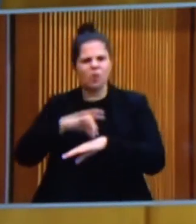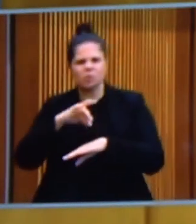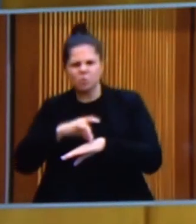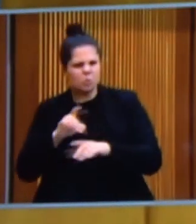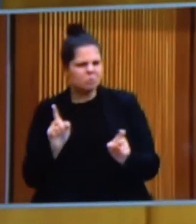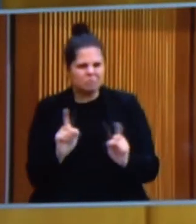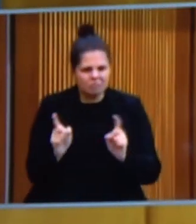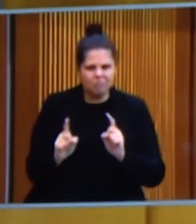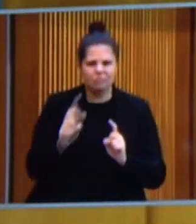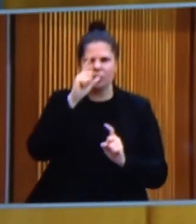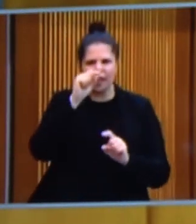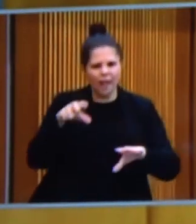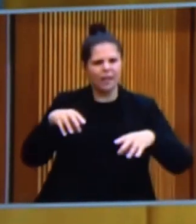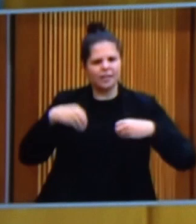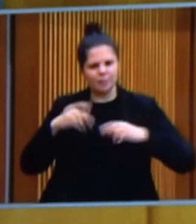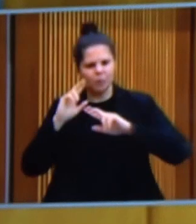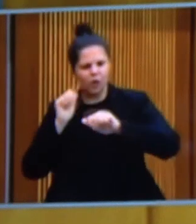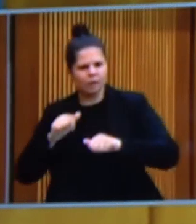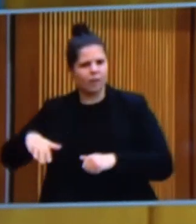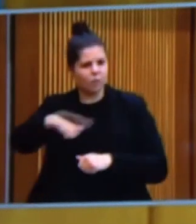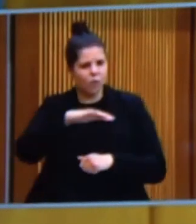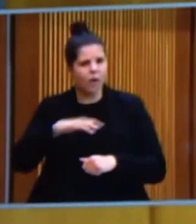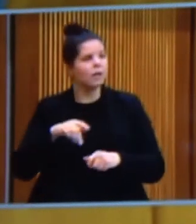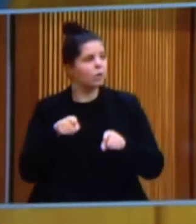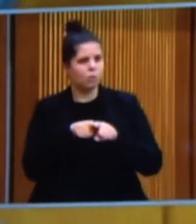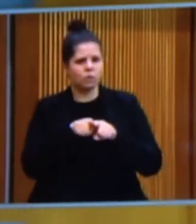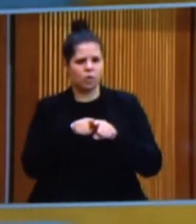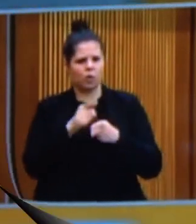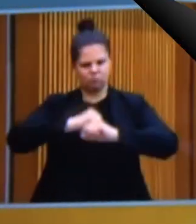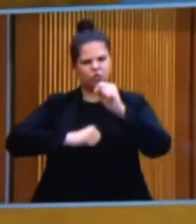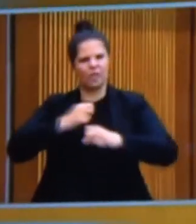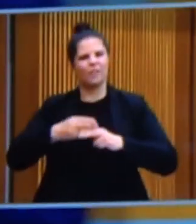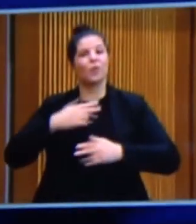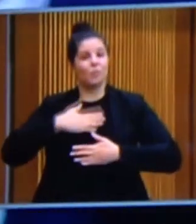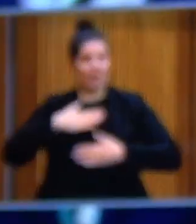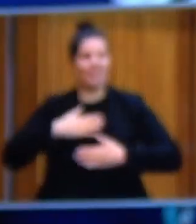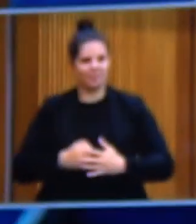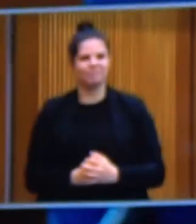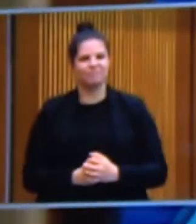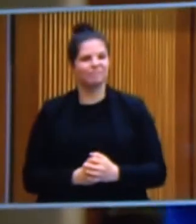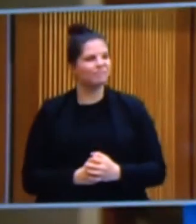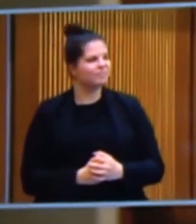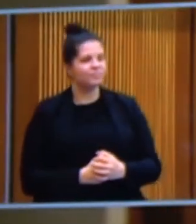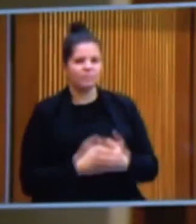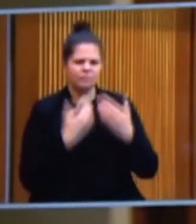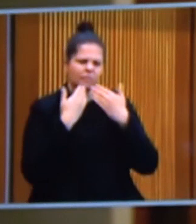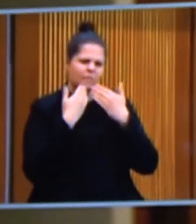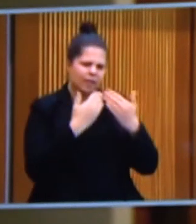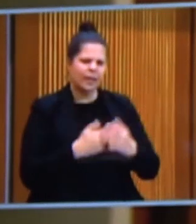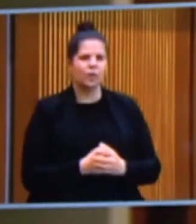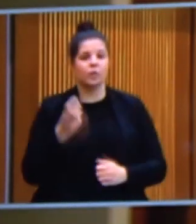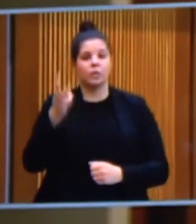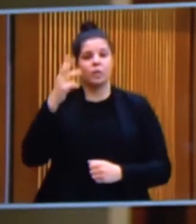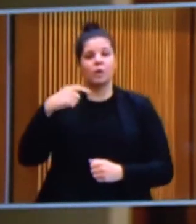also to give Australians insight into what we're doing with expanding ventilator capacity. So, thank you. 3 weeks ago, I was